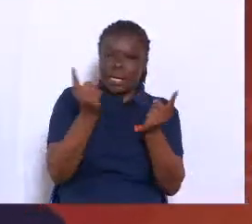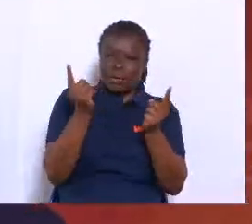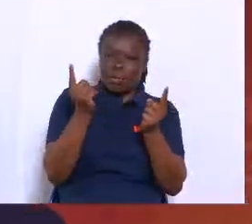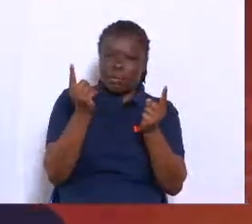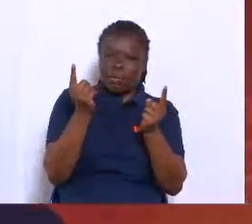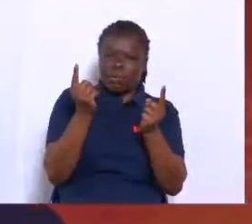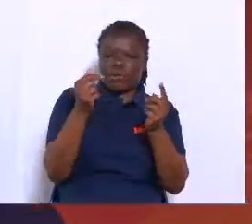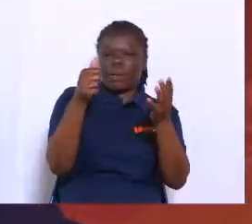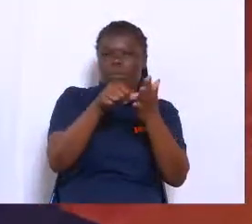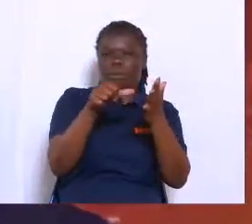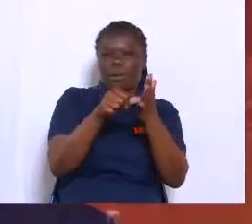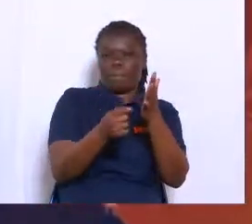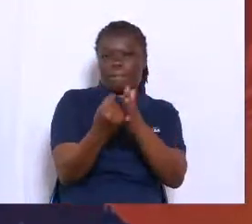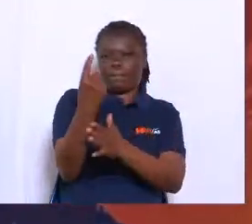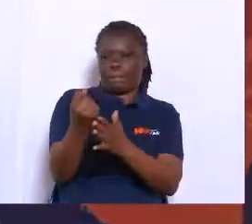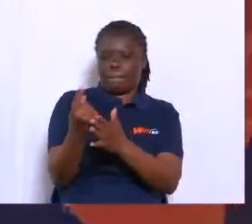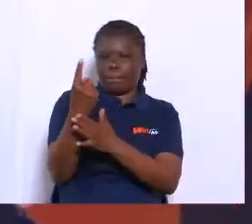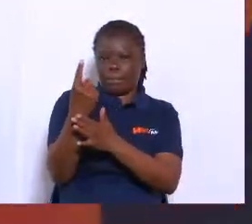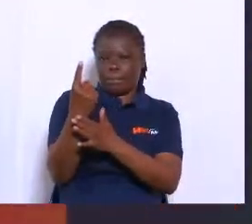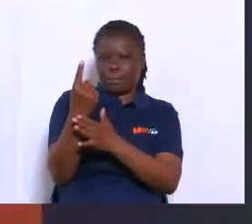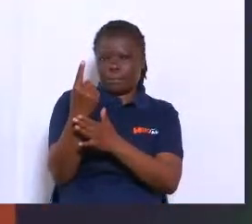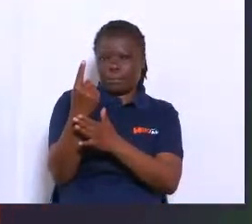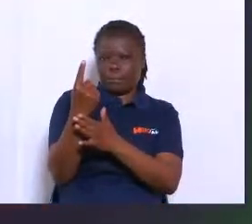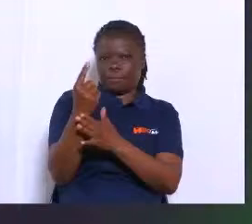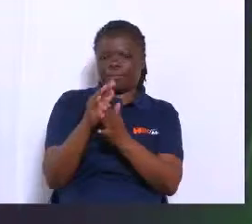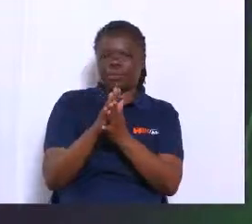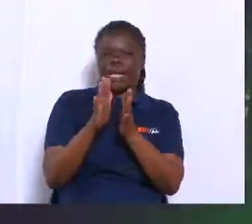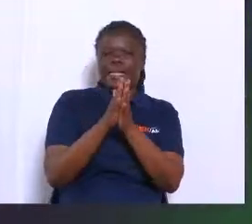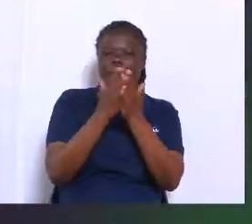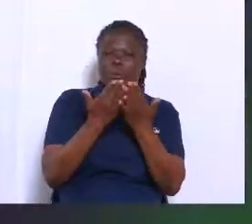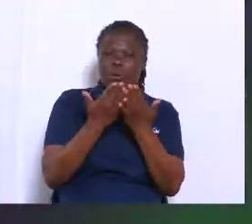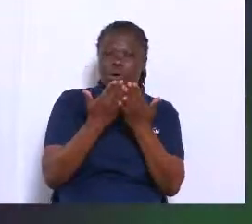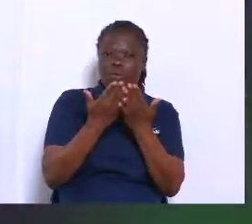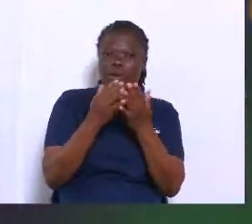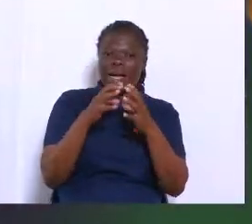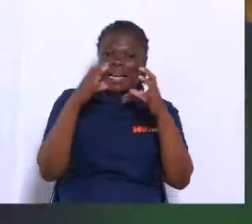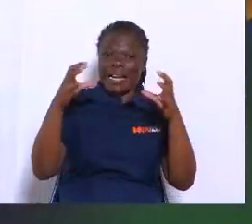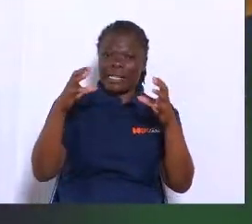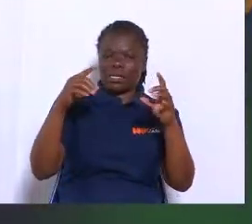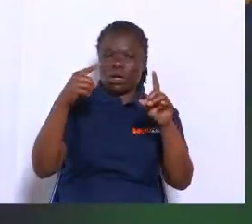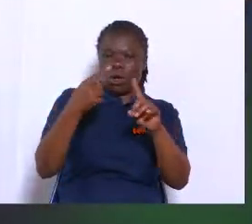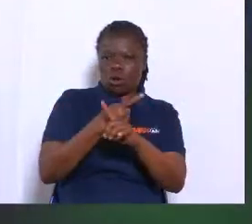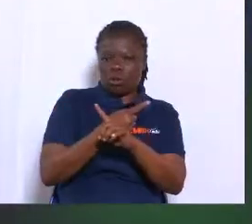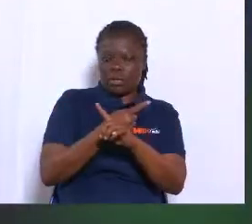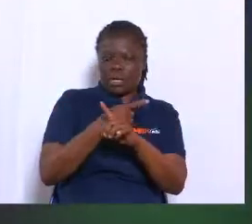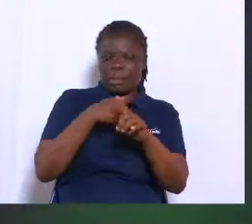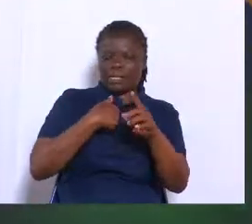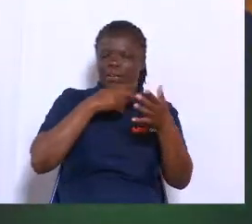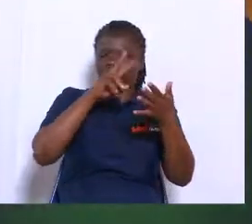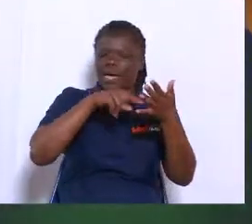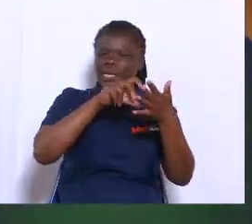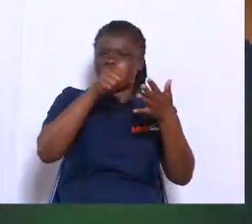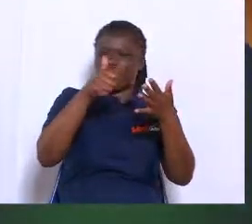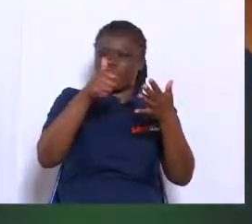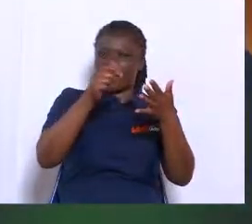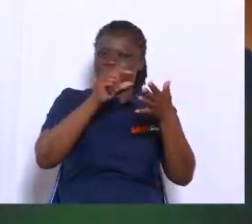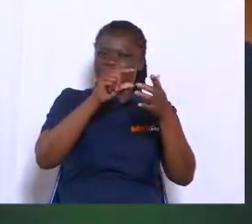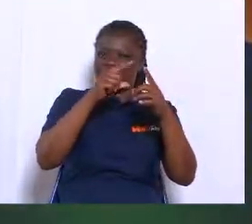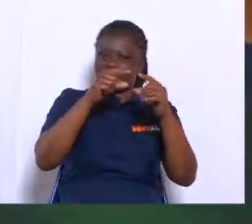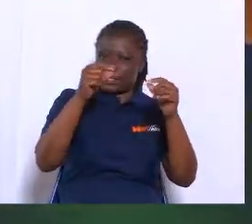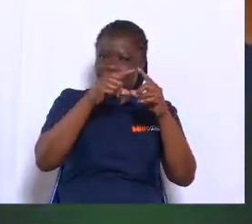crisis. In the book, The Great Controversy, I read this statement. The book,